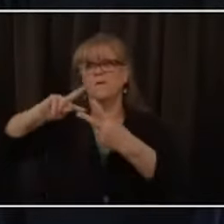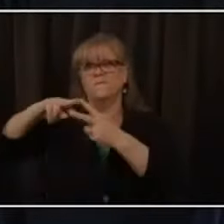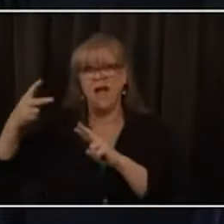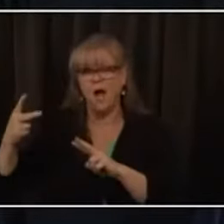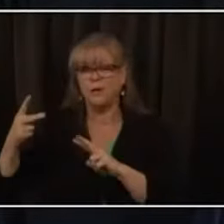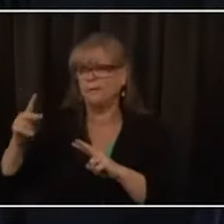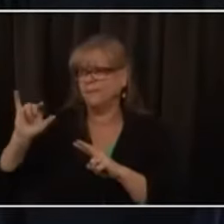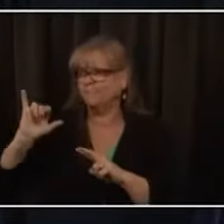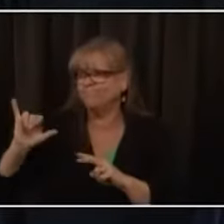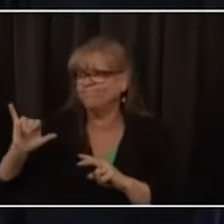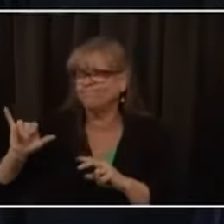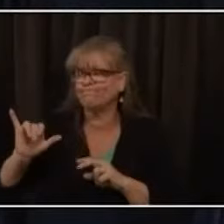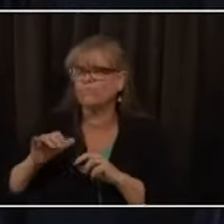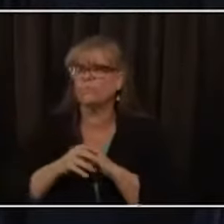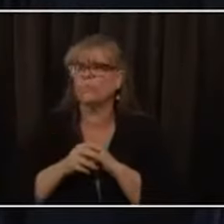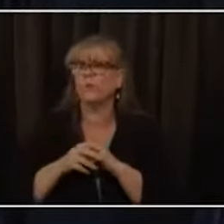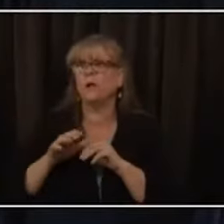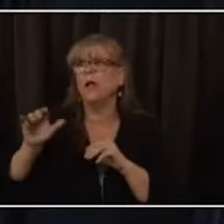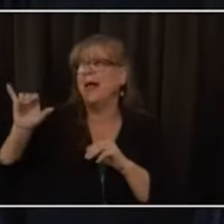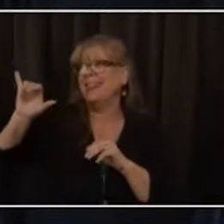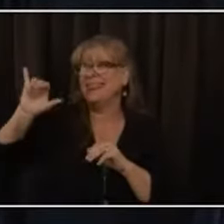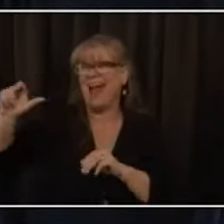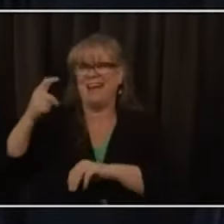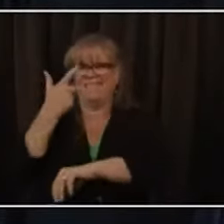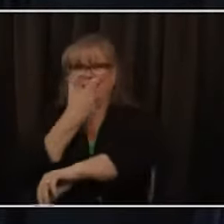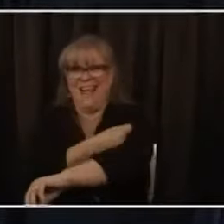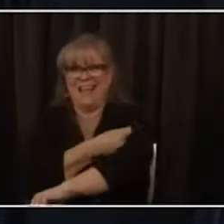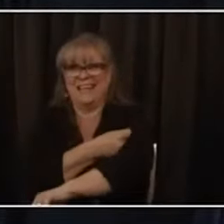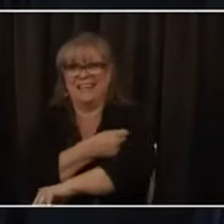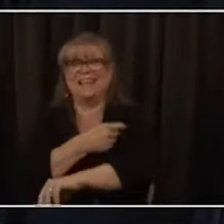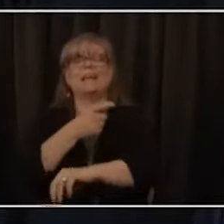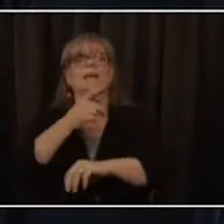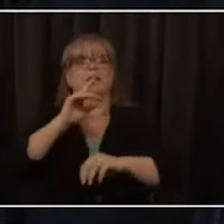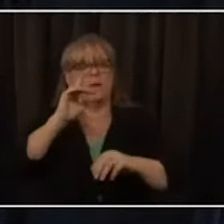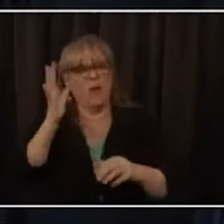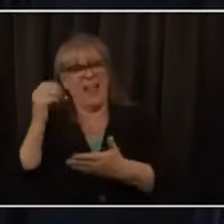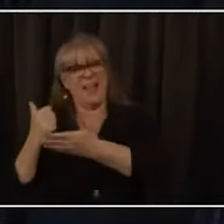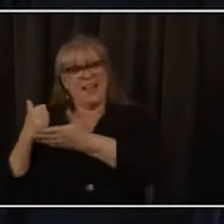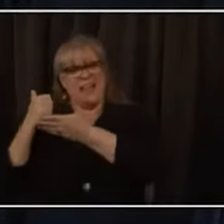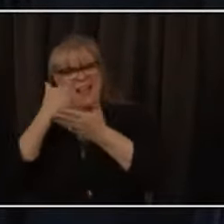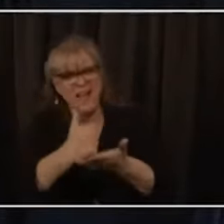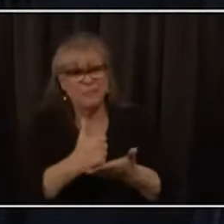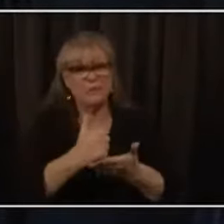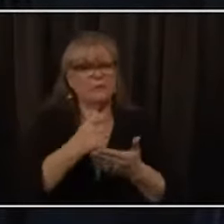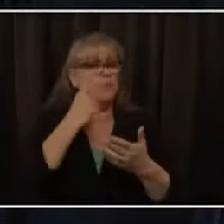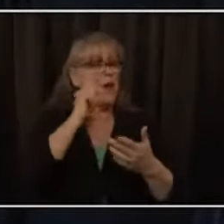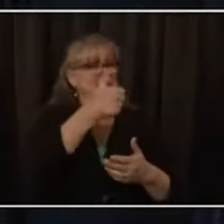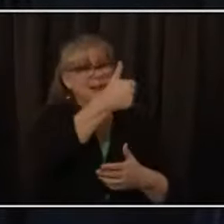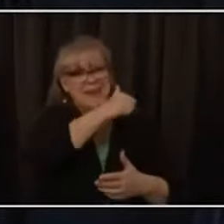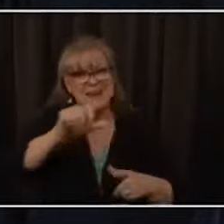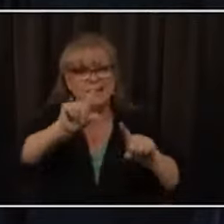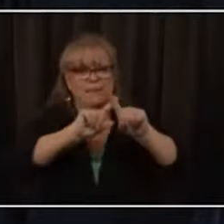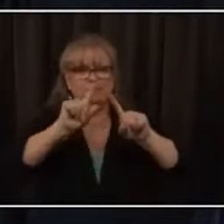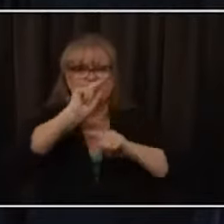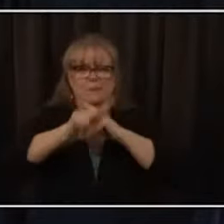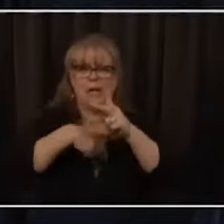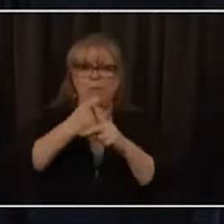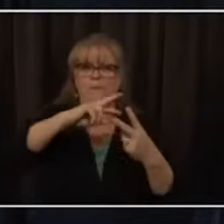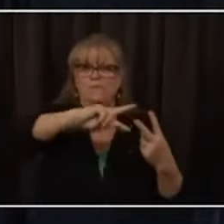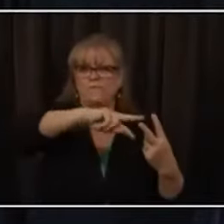three vaccines are effective against all variants. However, the variants are more contagious and therefore more